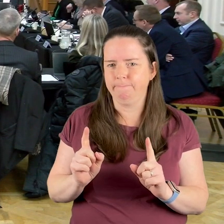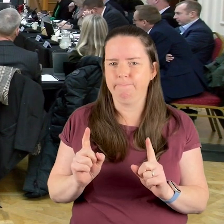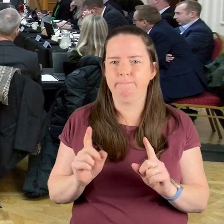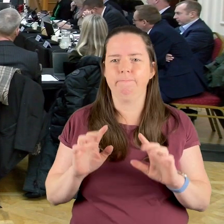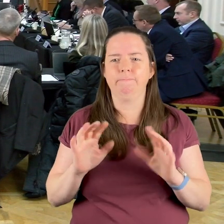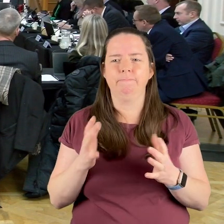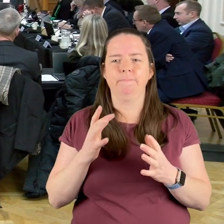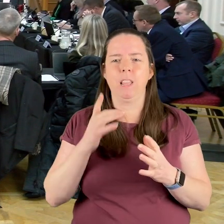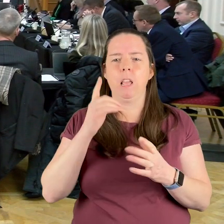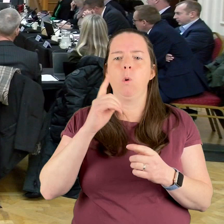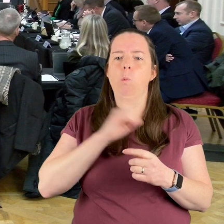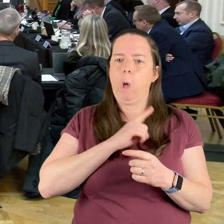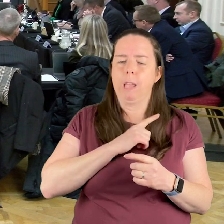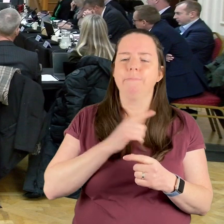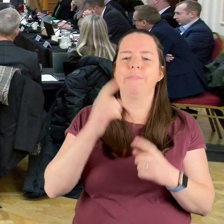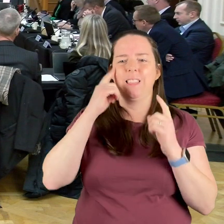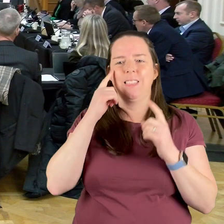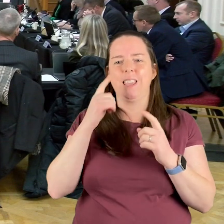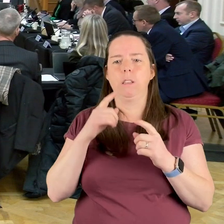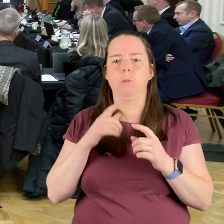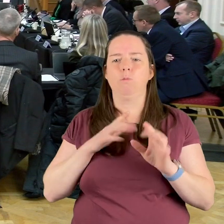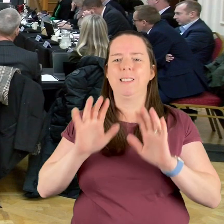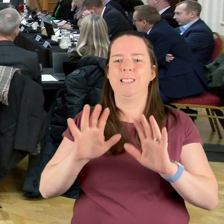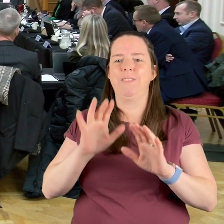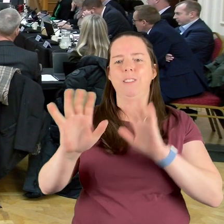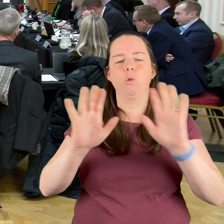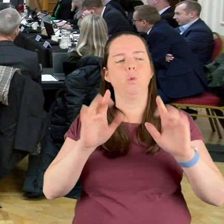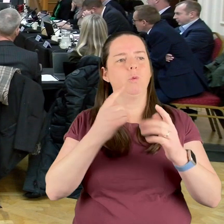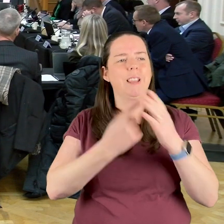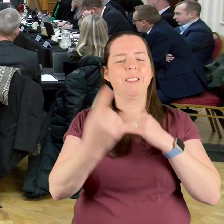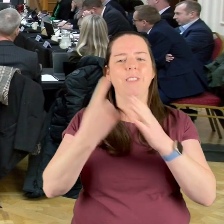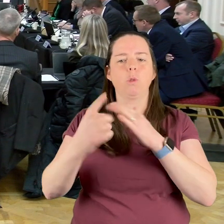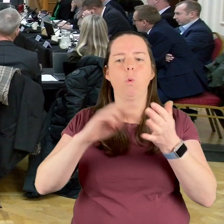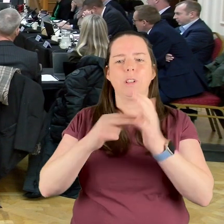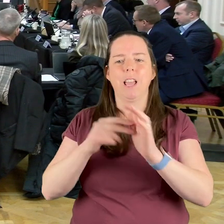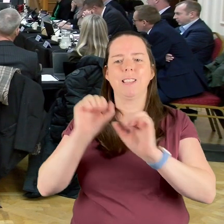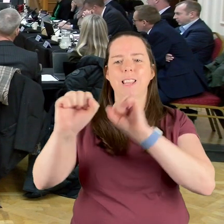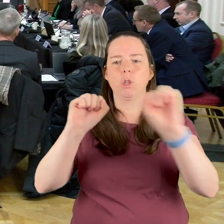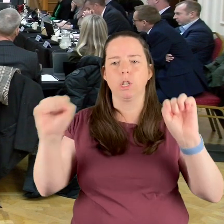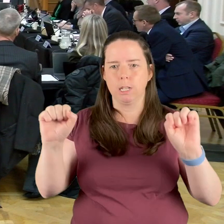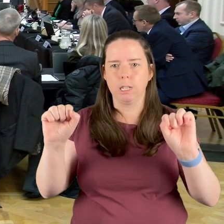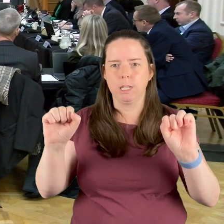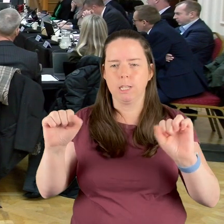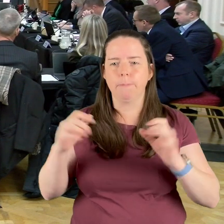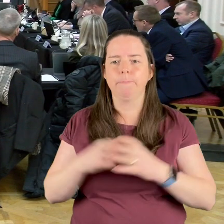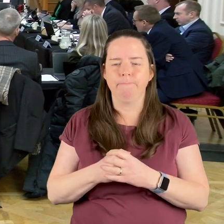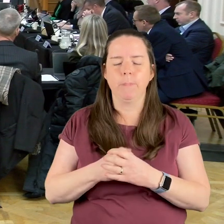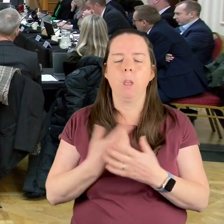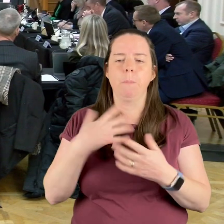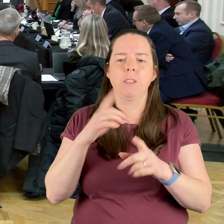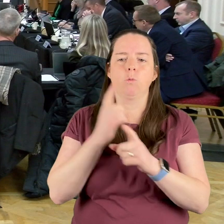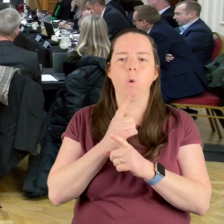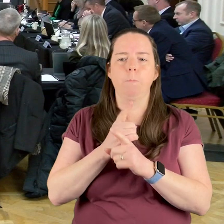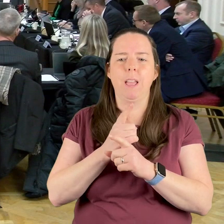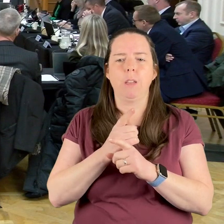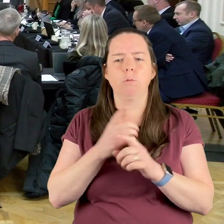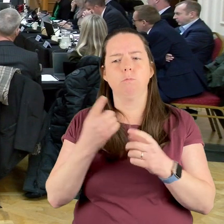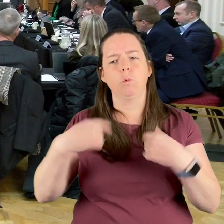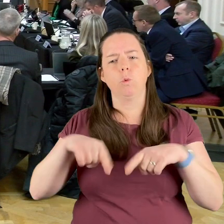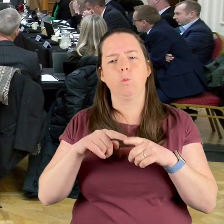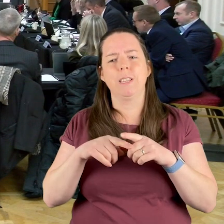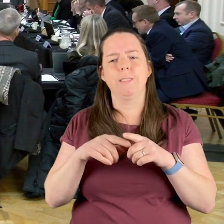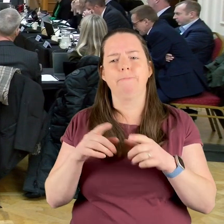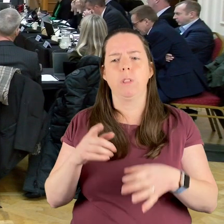methodology. What we don't have is... And I think it's because we leave it more to the individual organisations than we